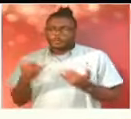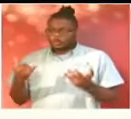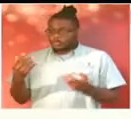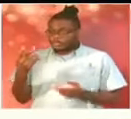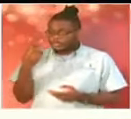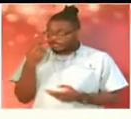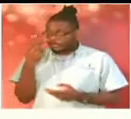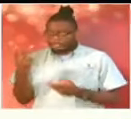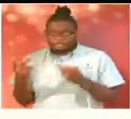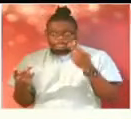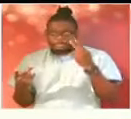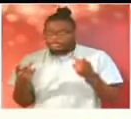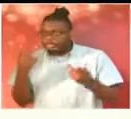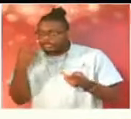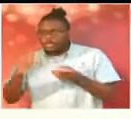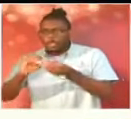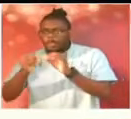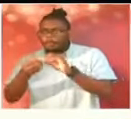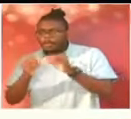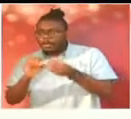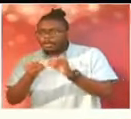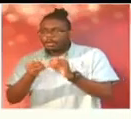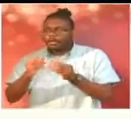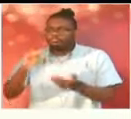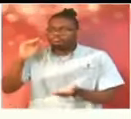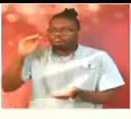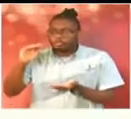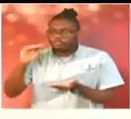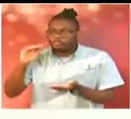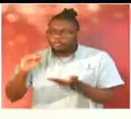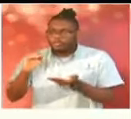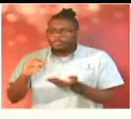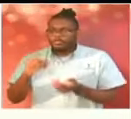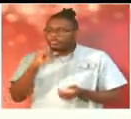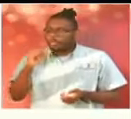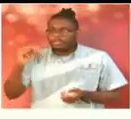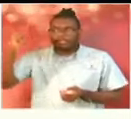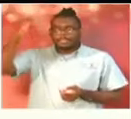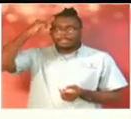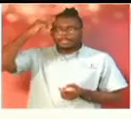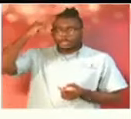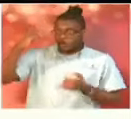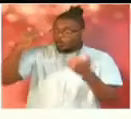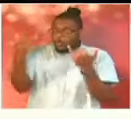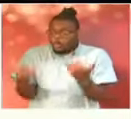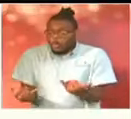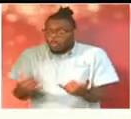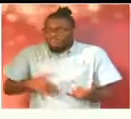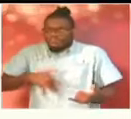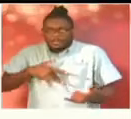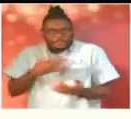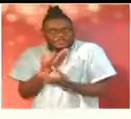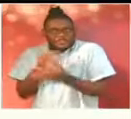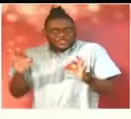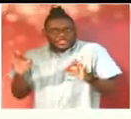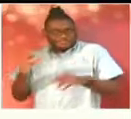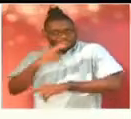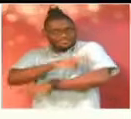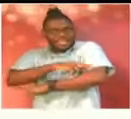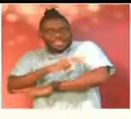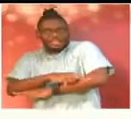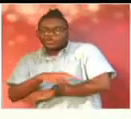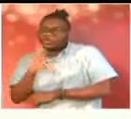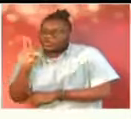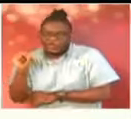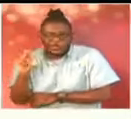come down, we do not want the population to believe that now is the time that we can relax and go back to what we were doing before.